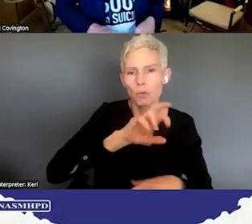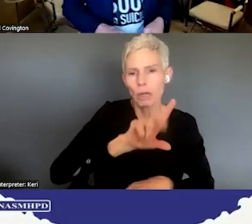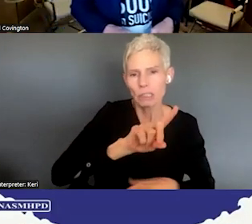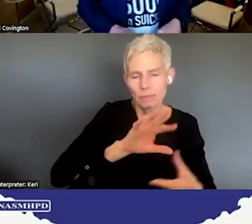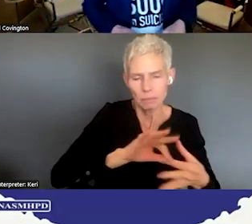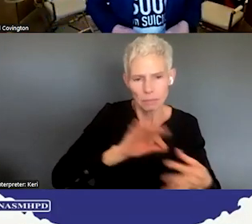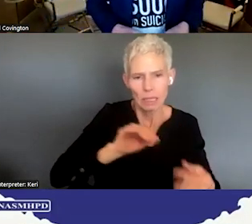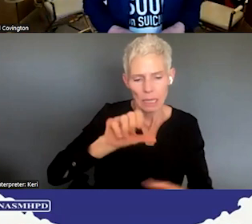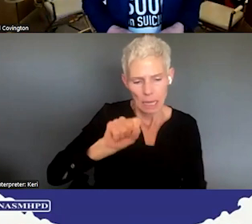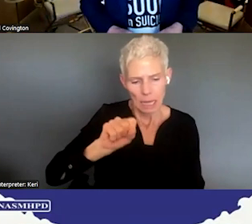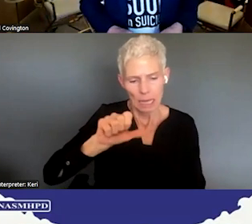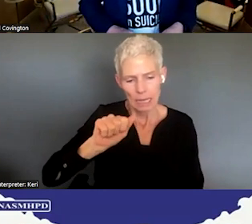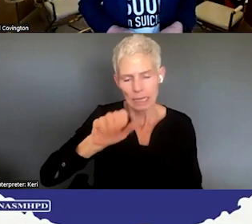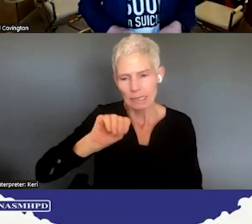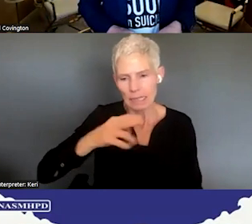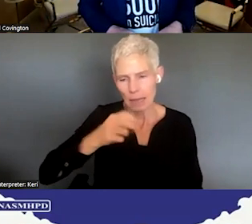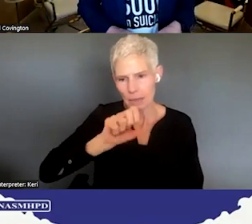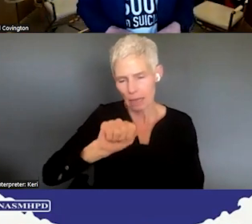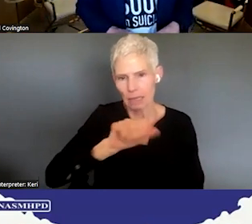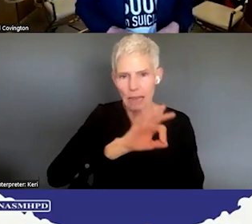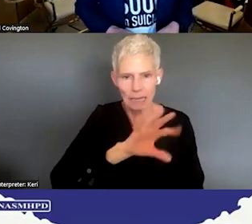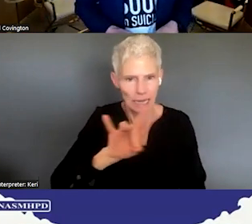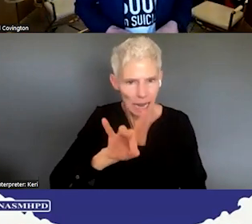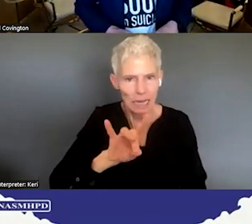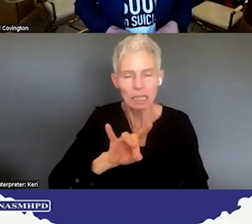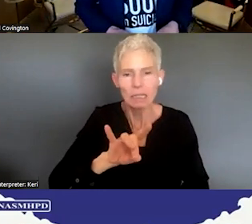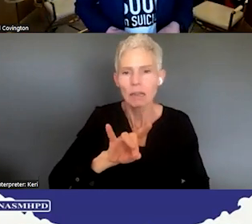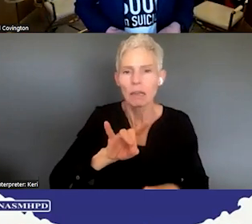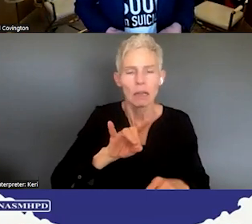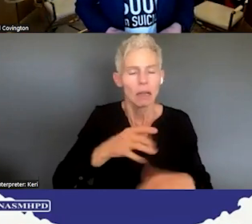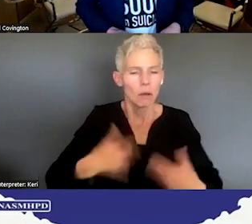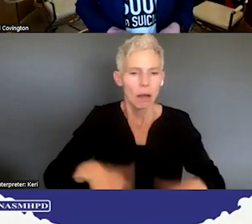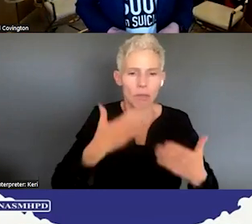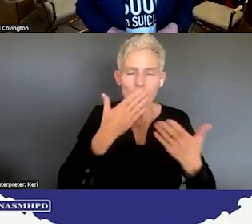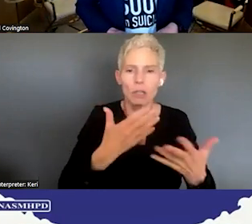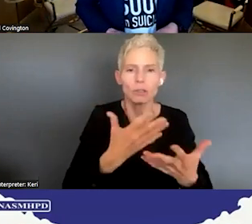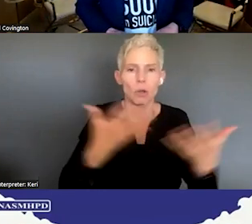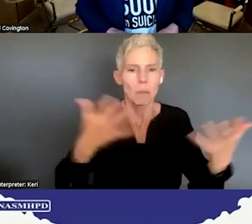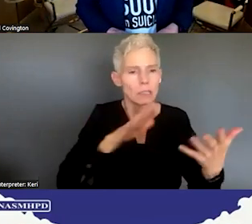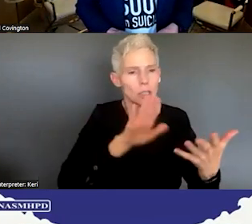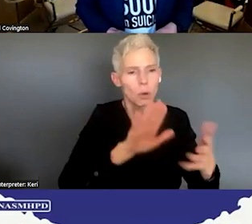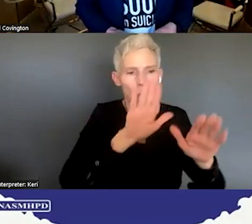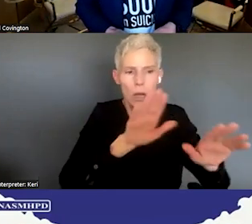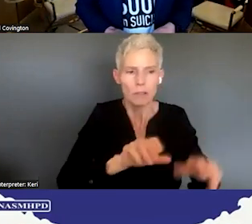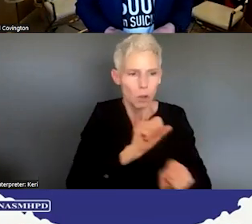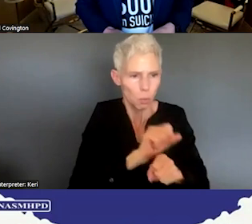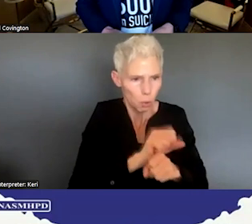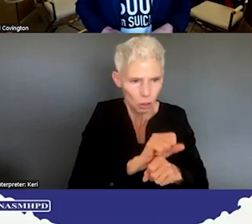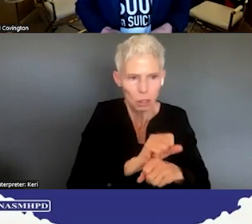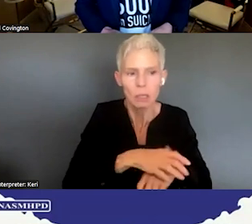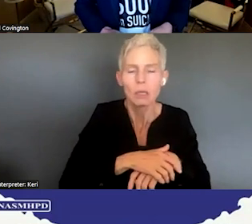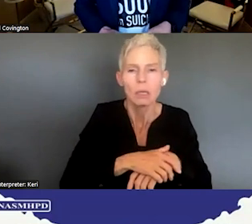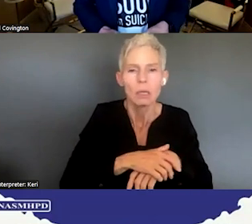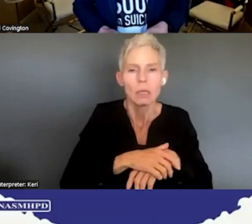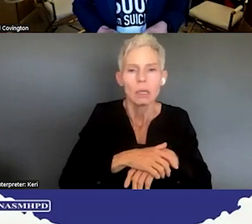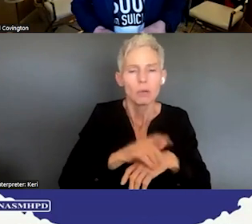SAMHSA's 988 and Behavioral Health Office. Thank you so much for the incredible work that you and the SAMHSA's office has done. It's